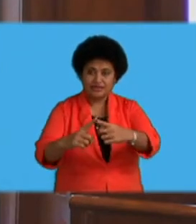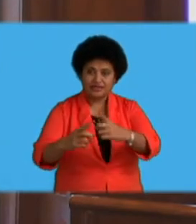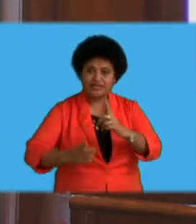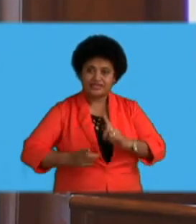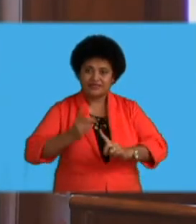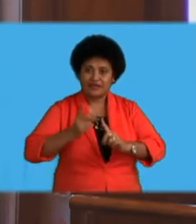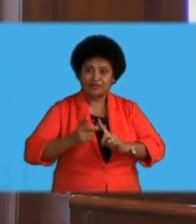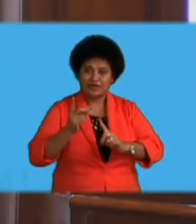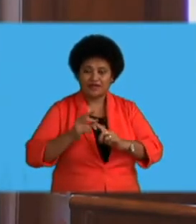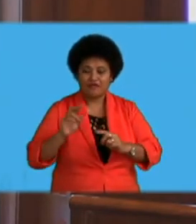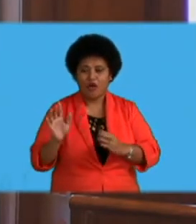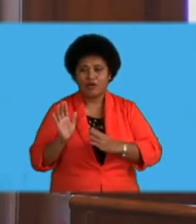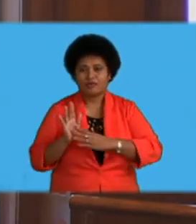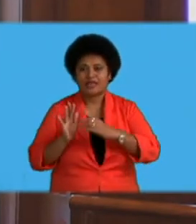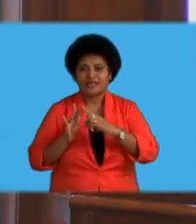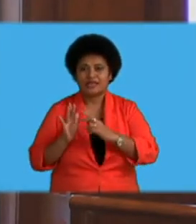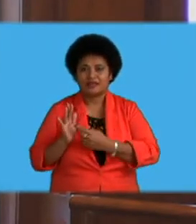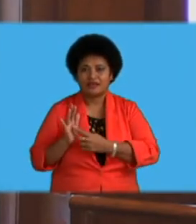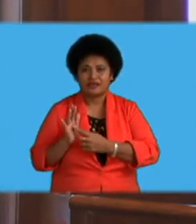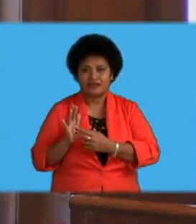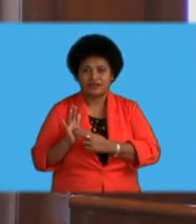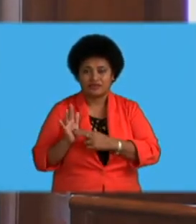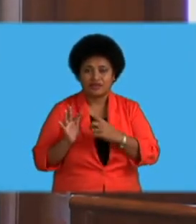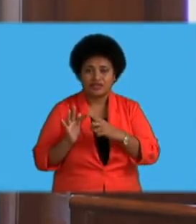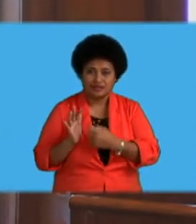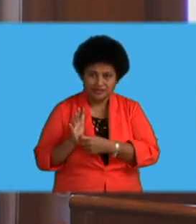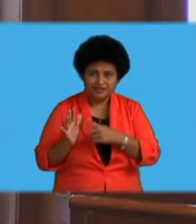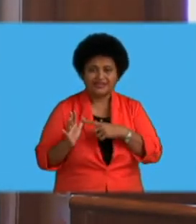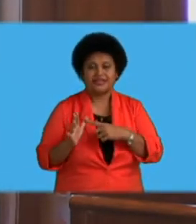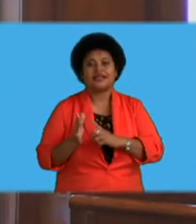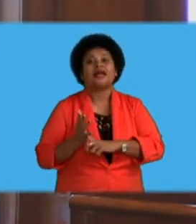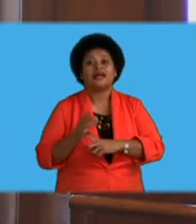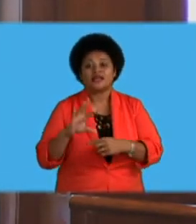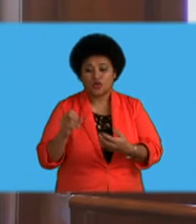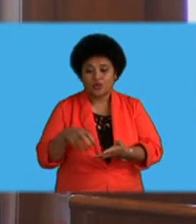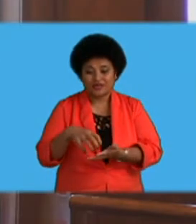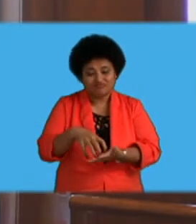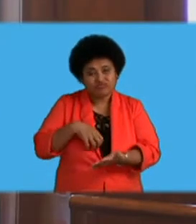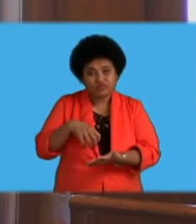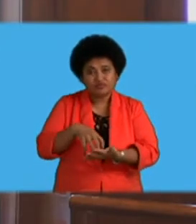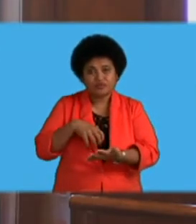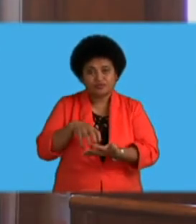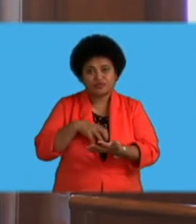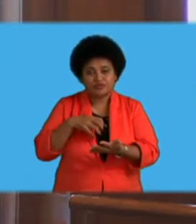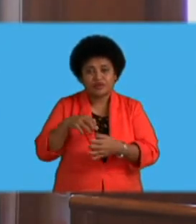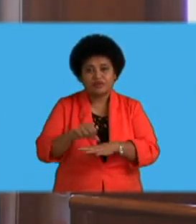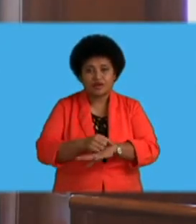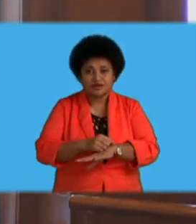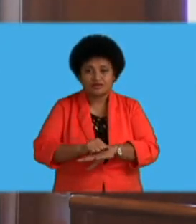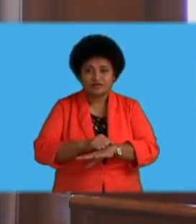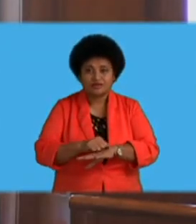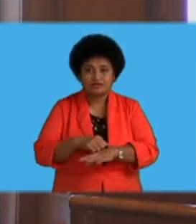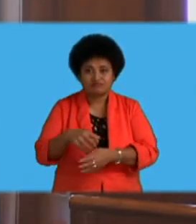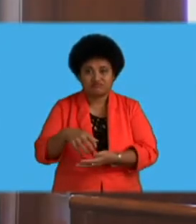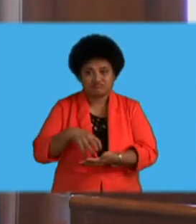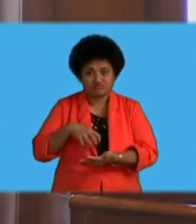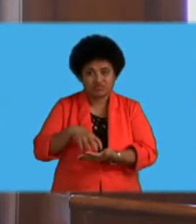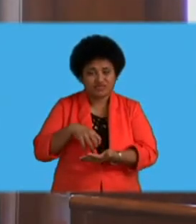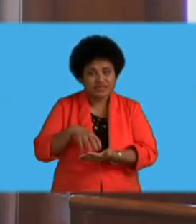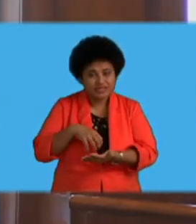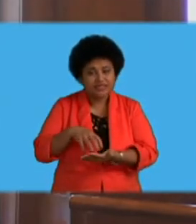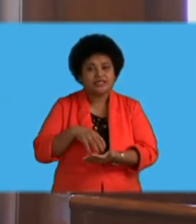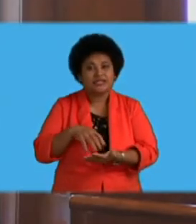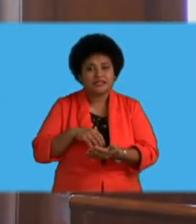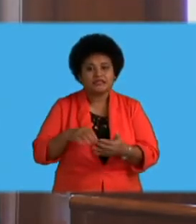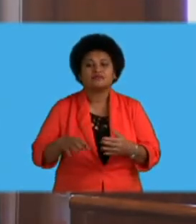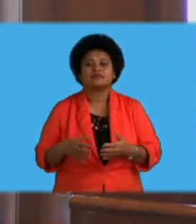of our mineral resources. For example, river gravel extraction application processes now require the applicant to submit